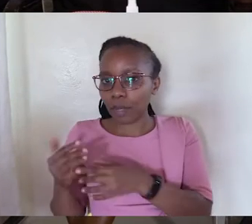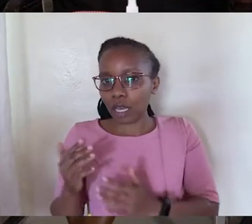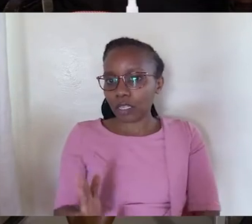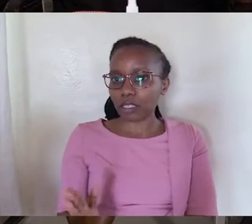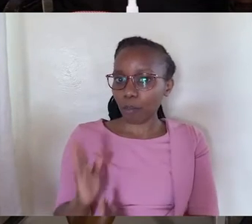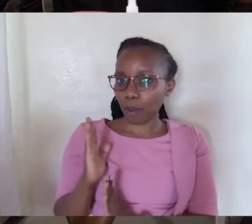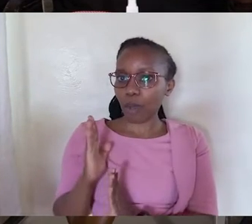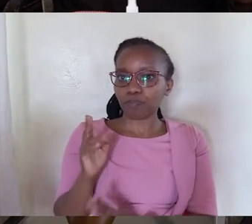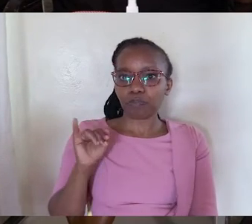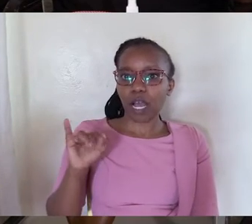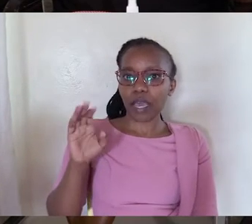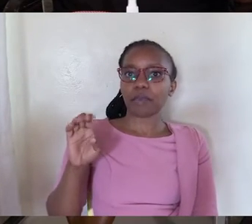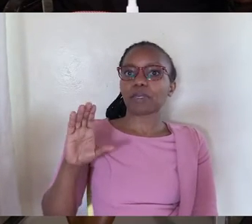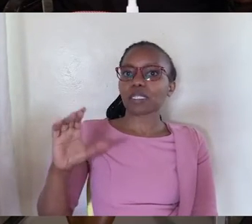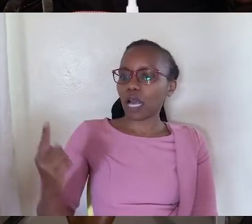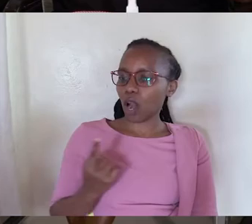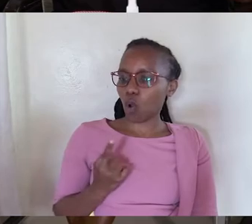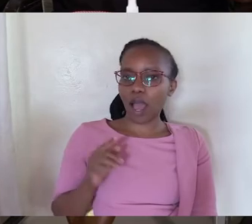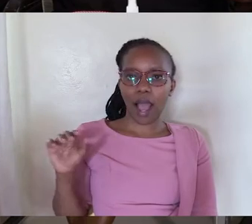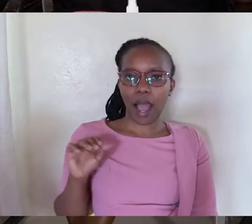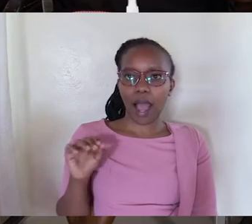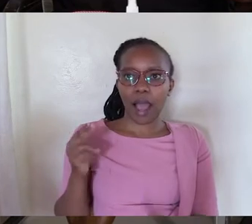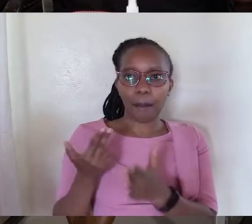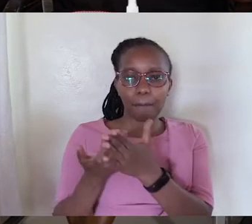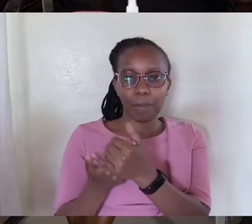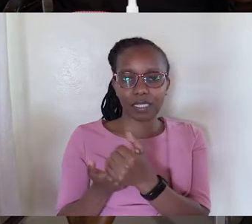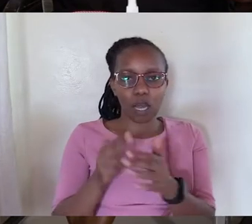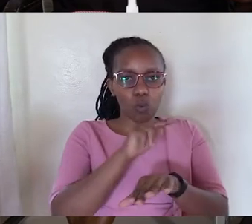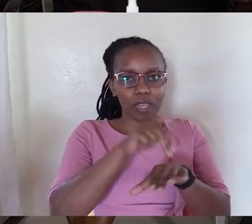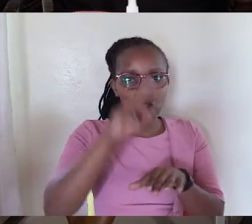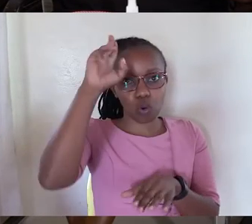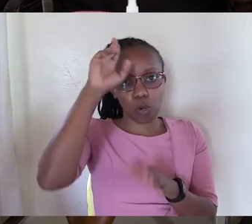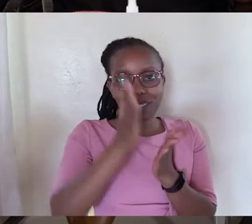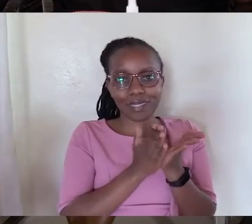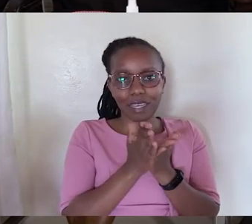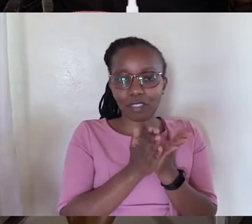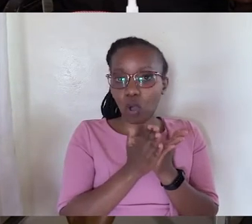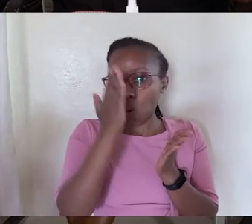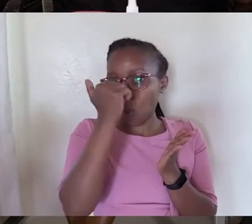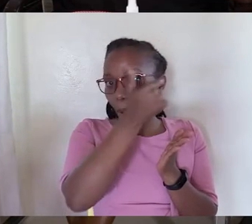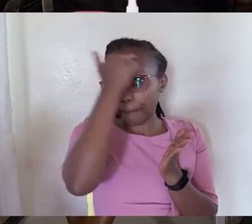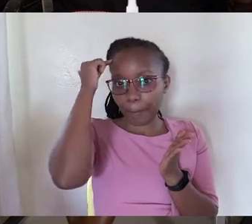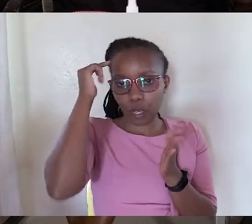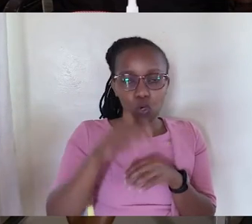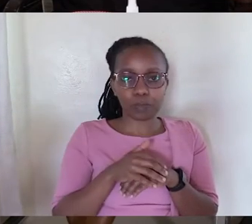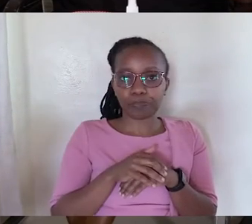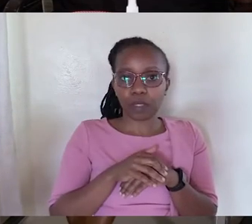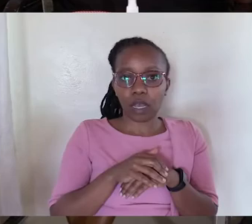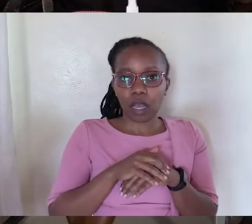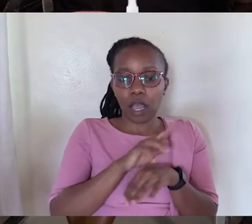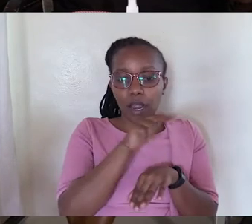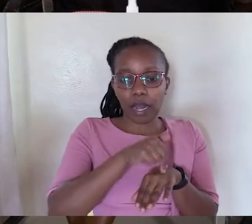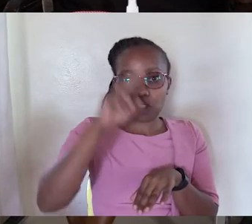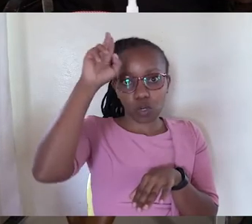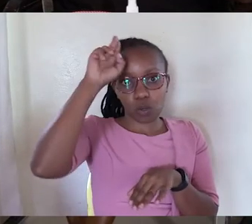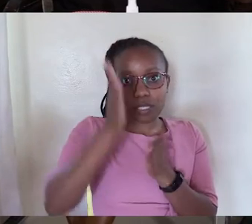not mandate of IEBC. So we partner with National Police Service because they offer the holistic security